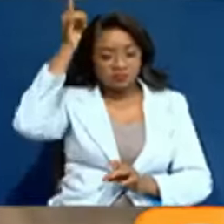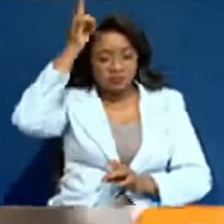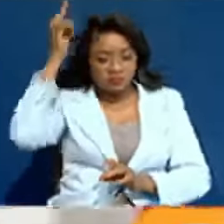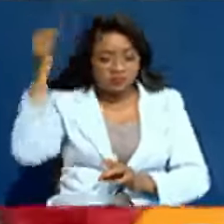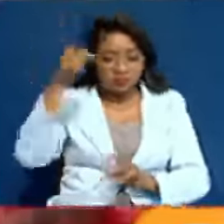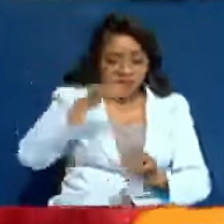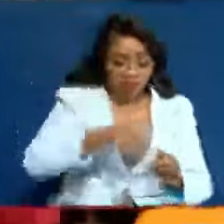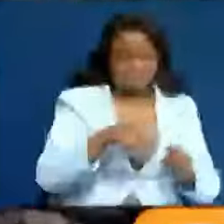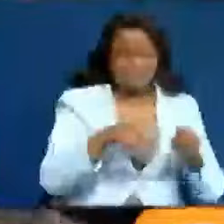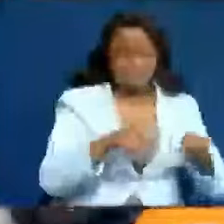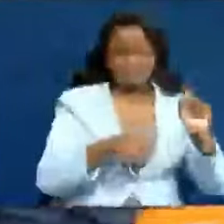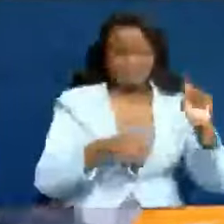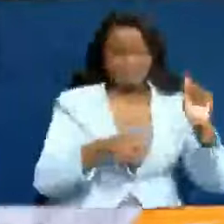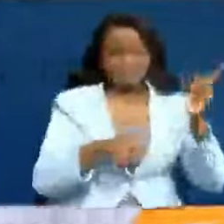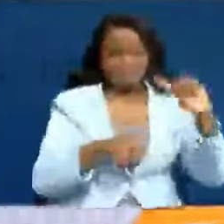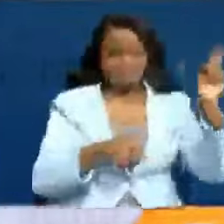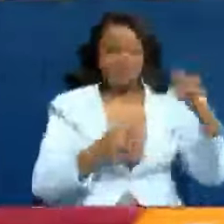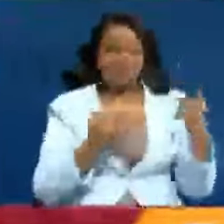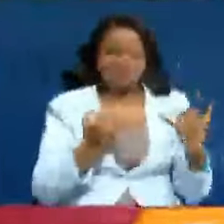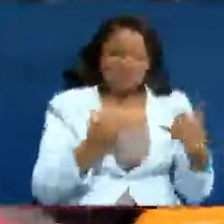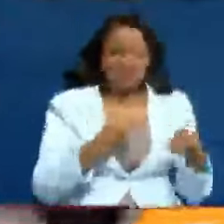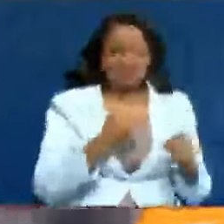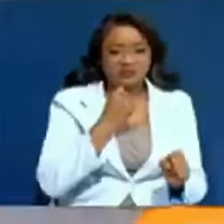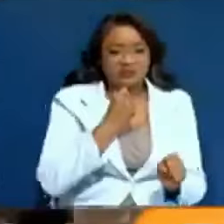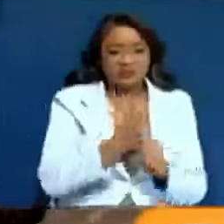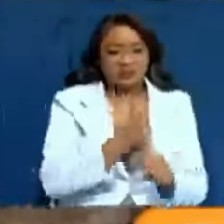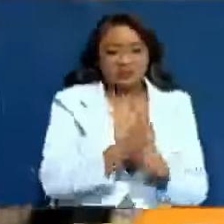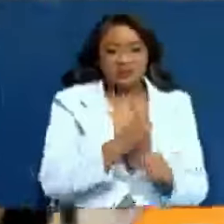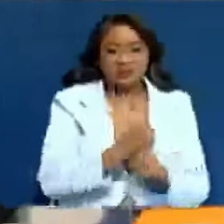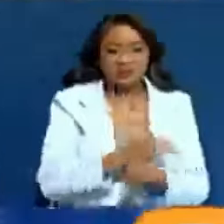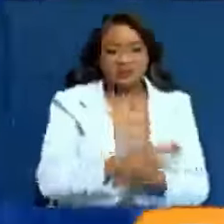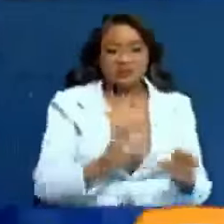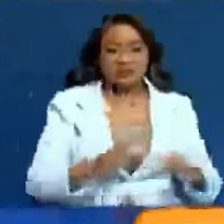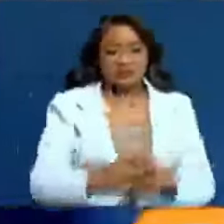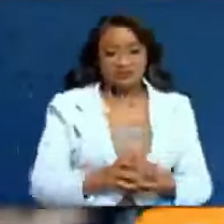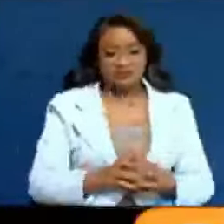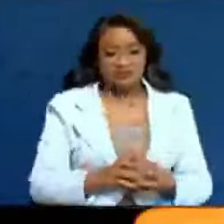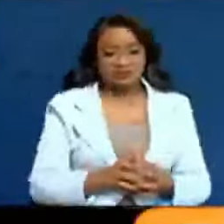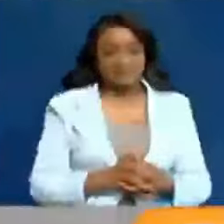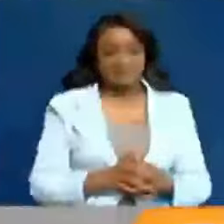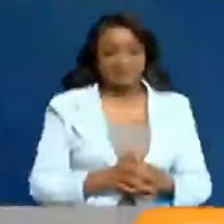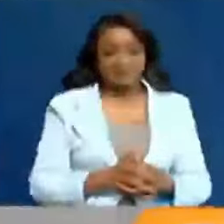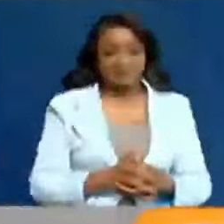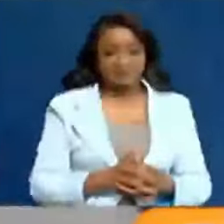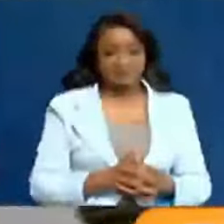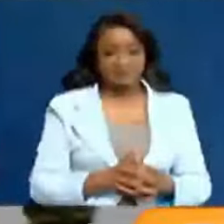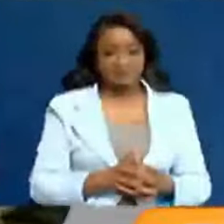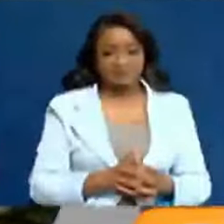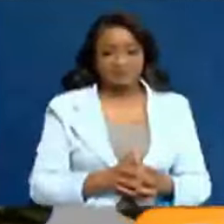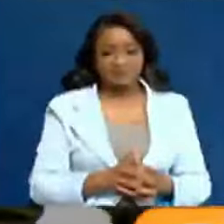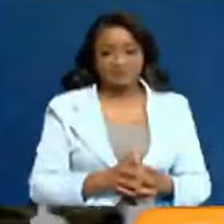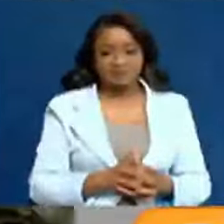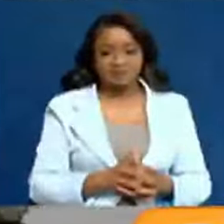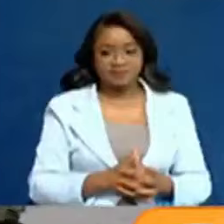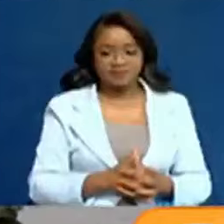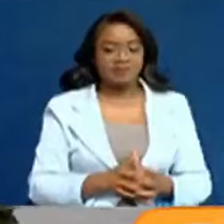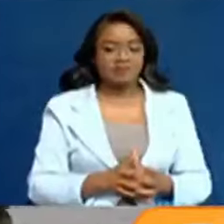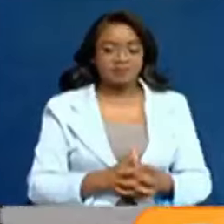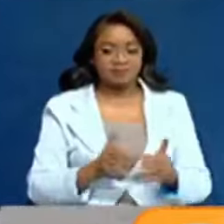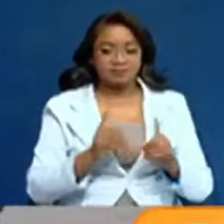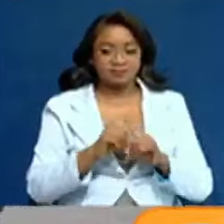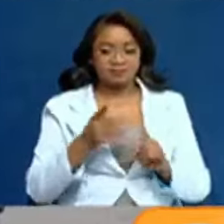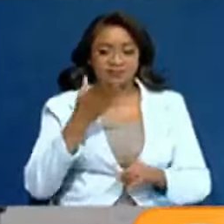luck when he was inadvertently caught in the crossfire between youthful anti-government protesters and the armed police officers